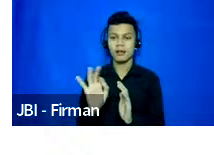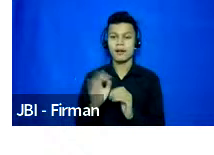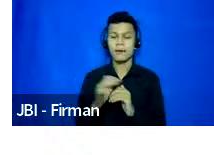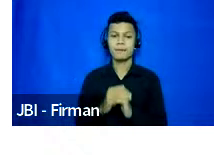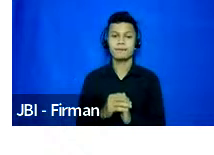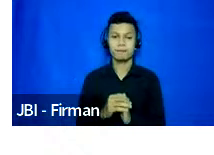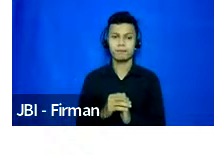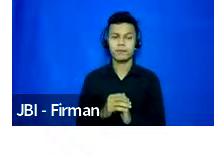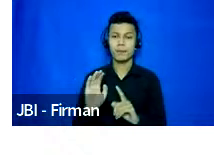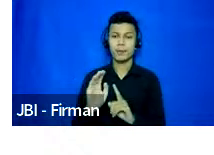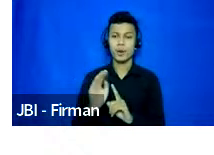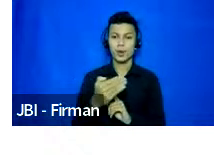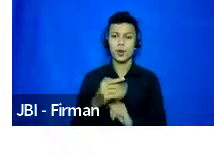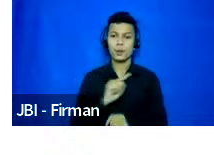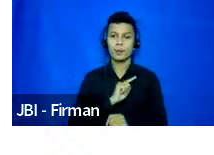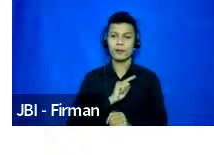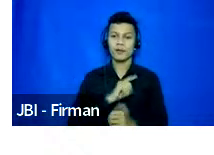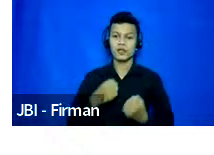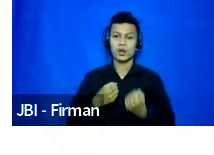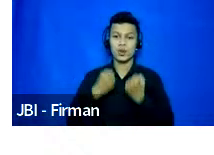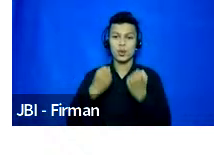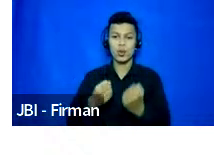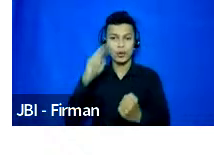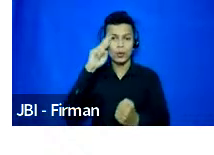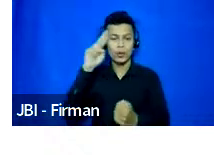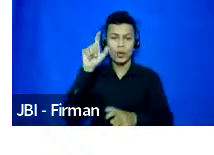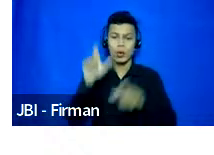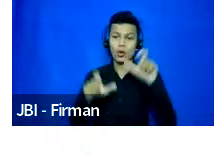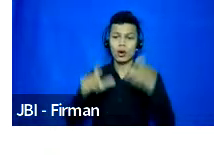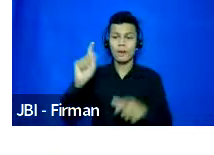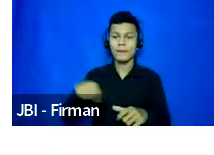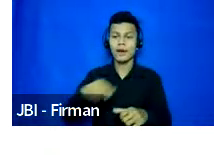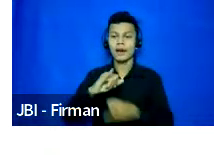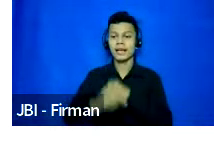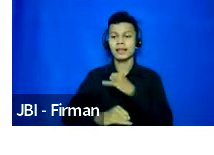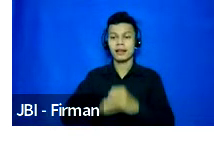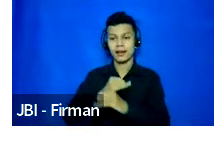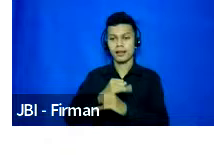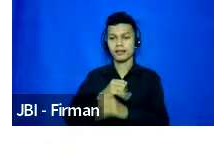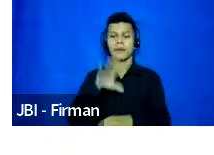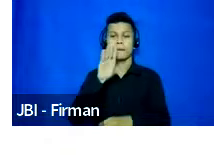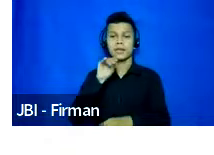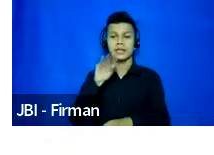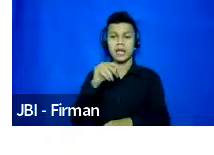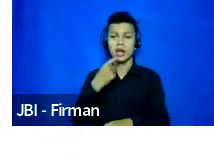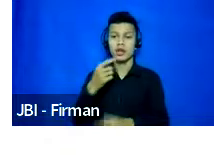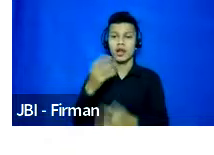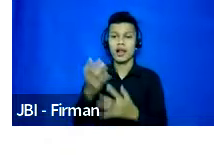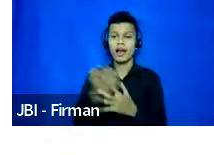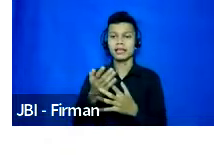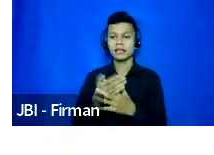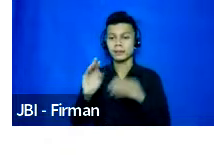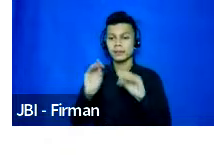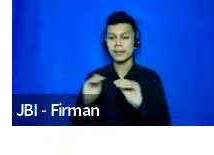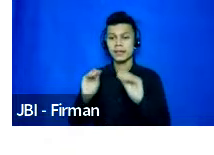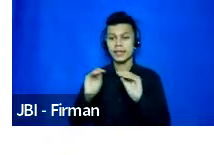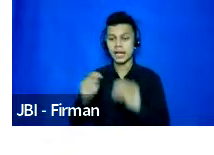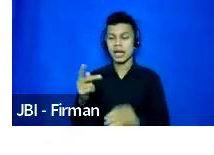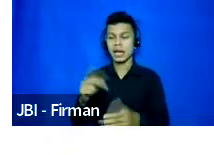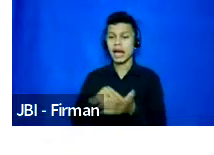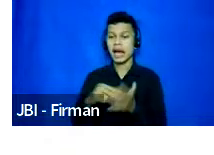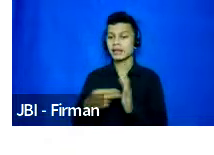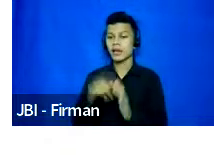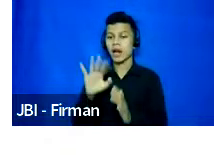users. While we are talking about education's access, often we are only thinking about young children's